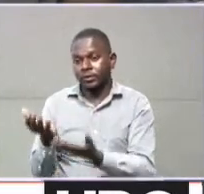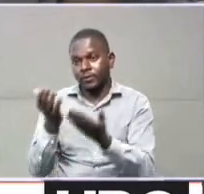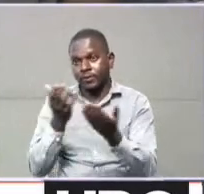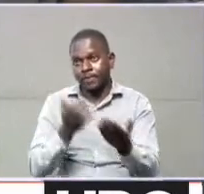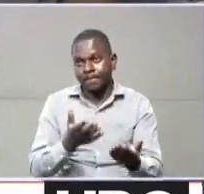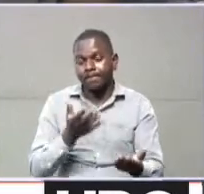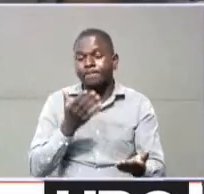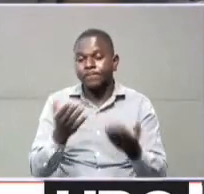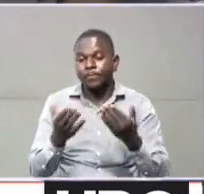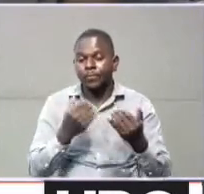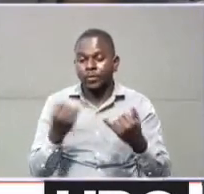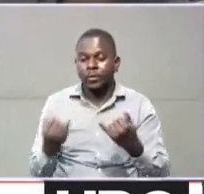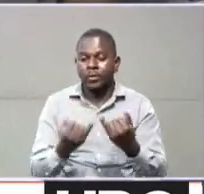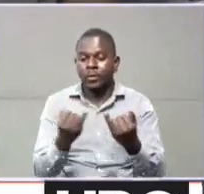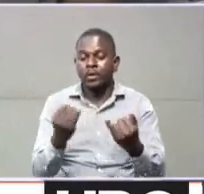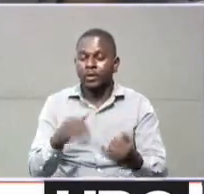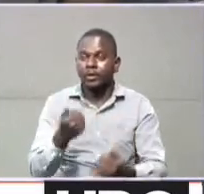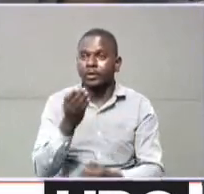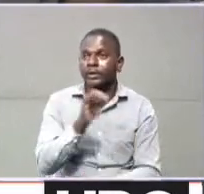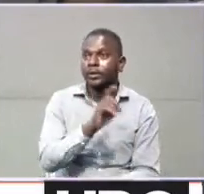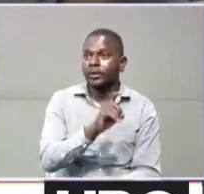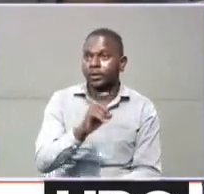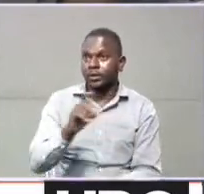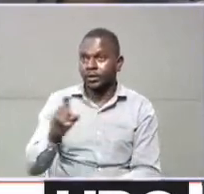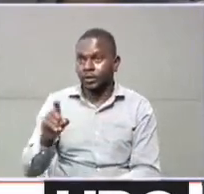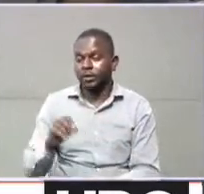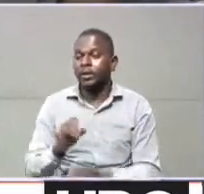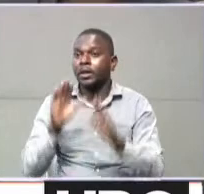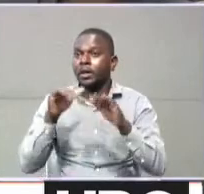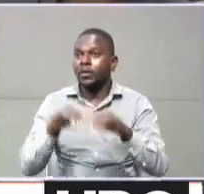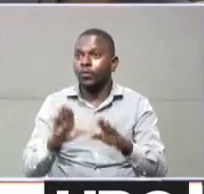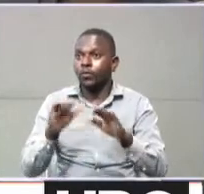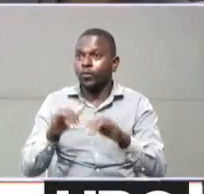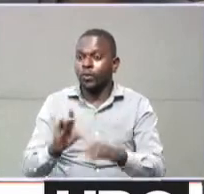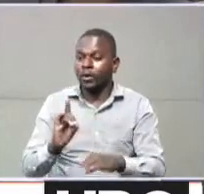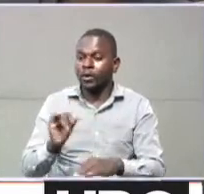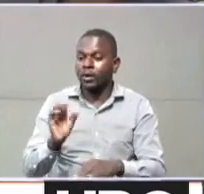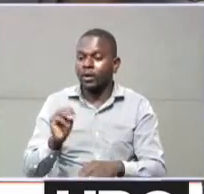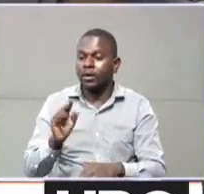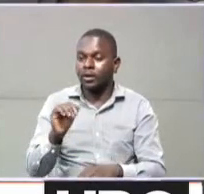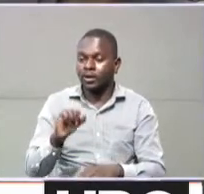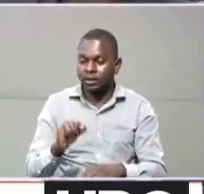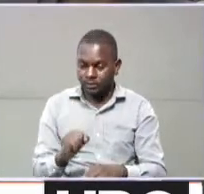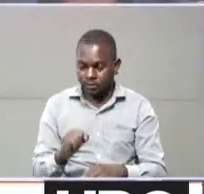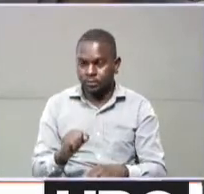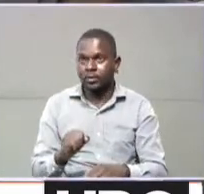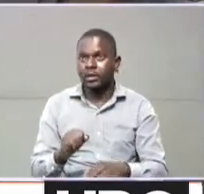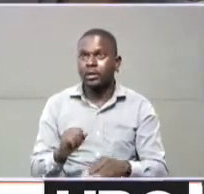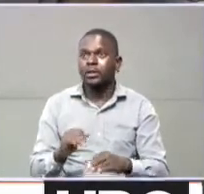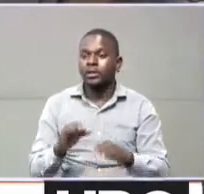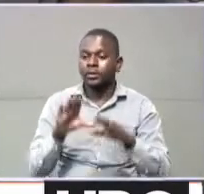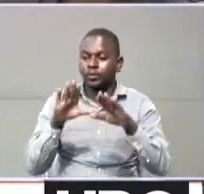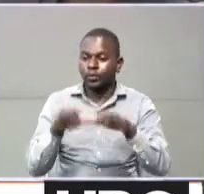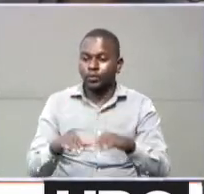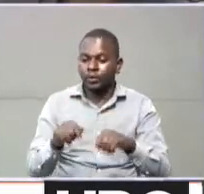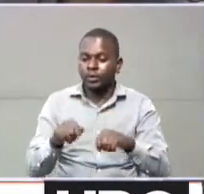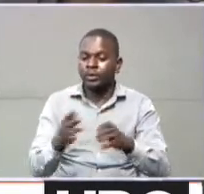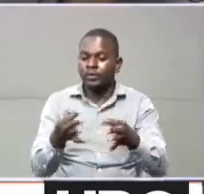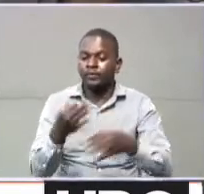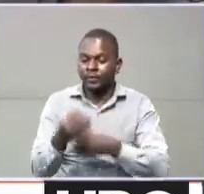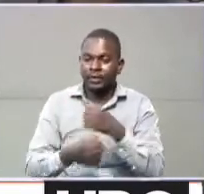maybe an information parliament next week on the dams lined up for deciding in this financial